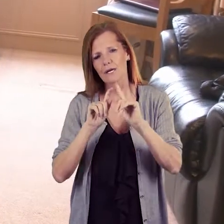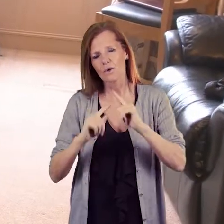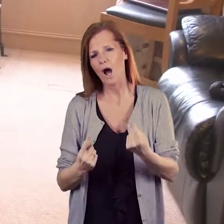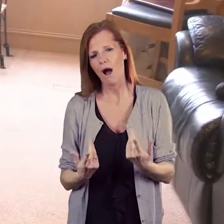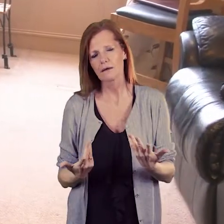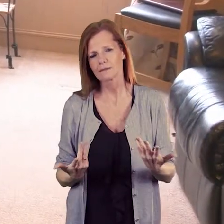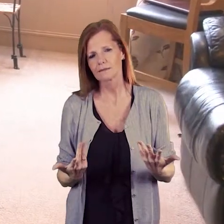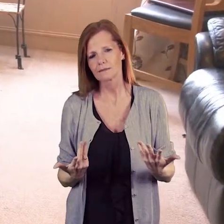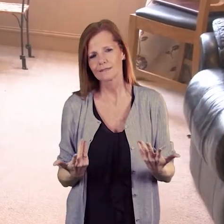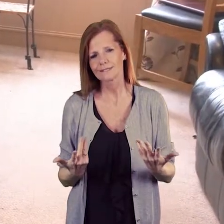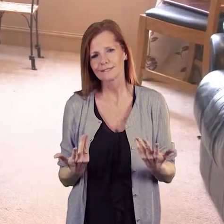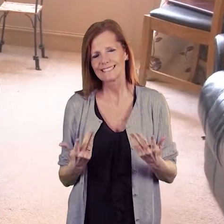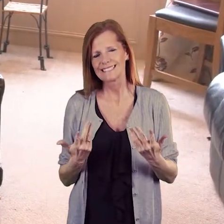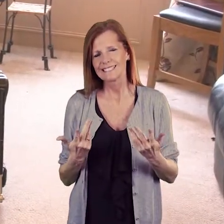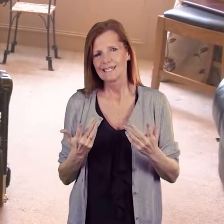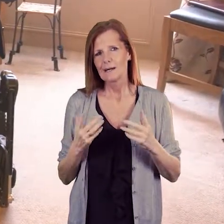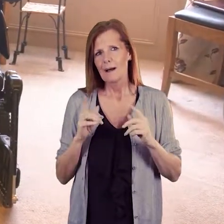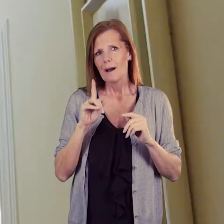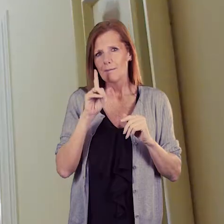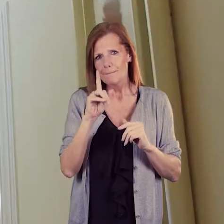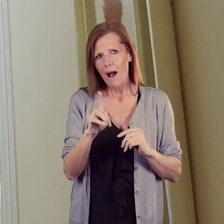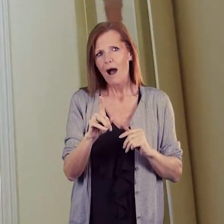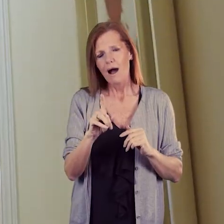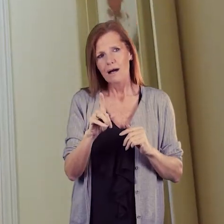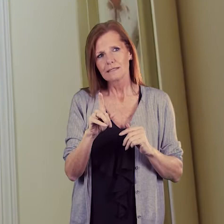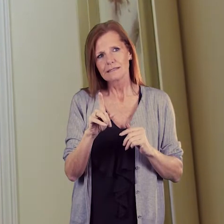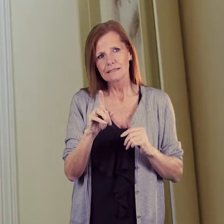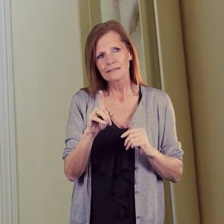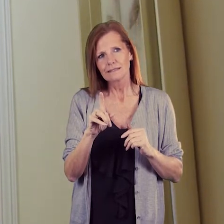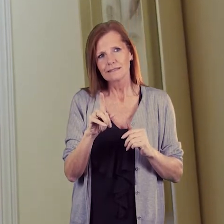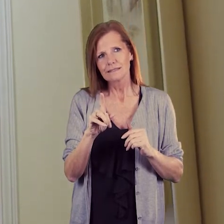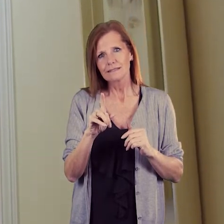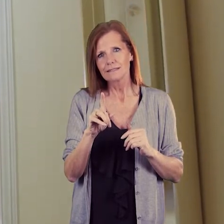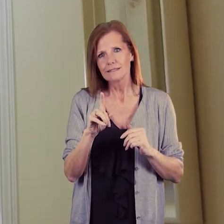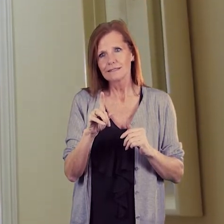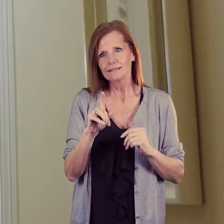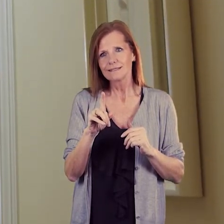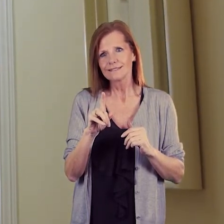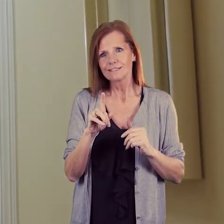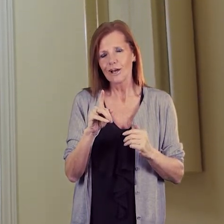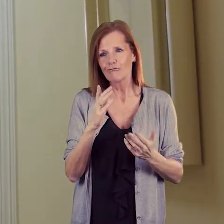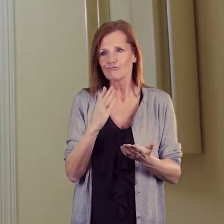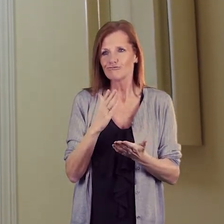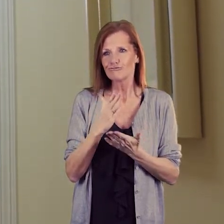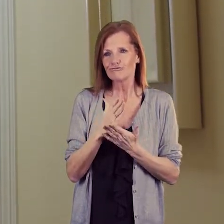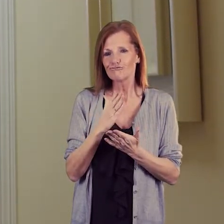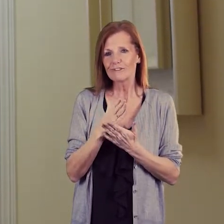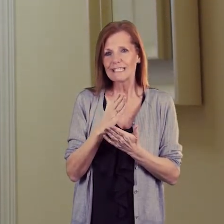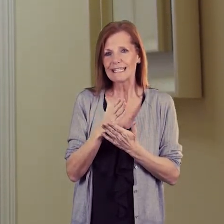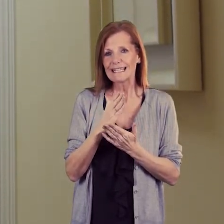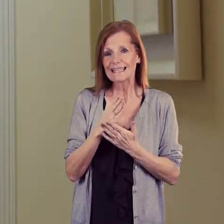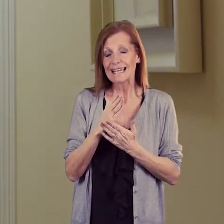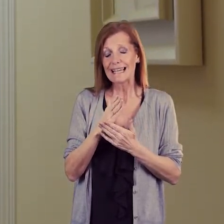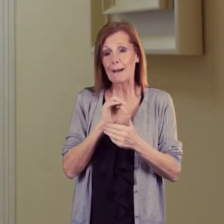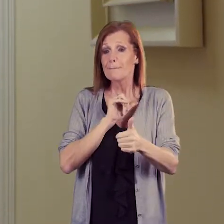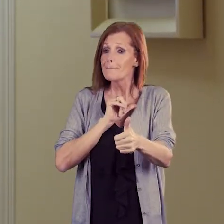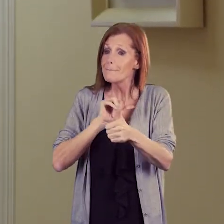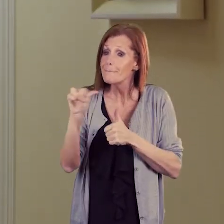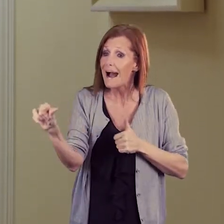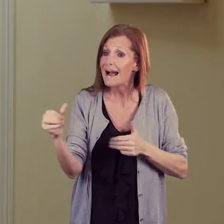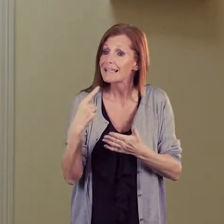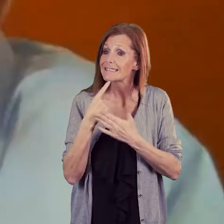can't, sort of make you. But I find I get the most help, and I shouldn't probably say this, from the disabled